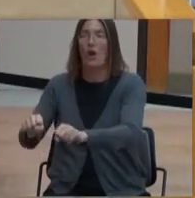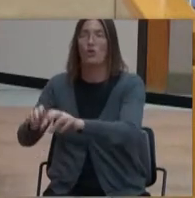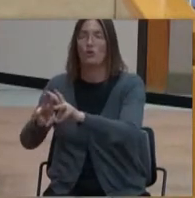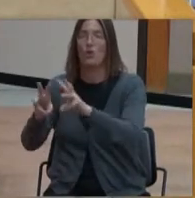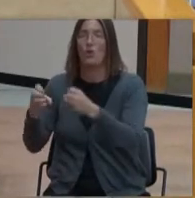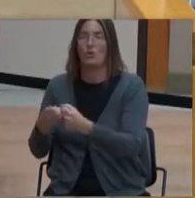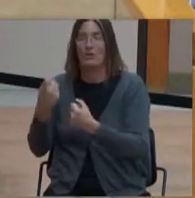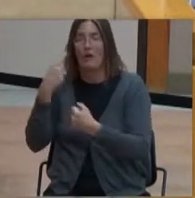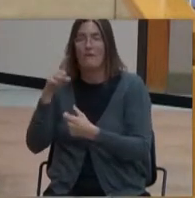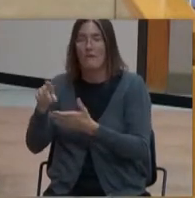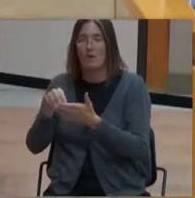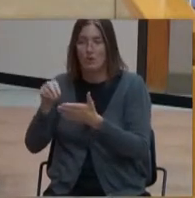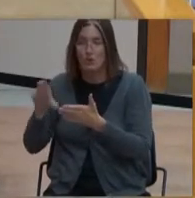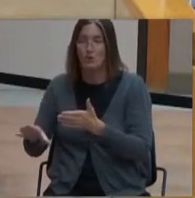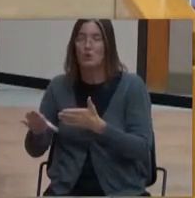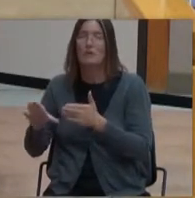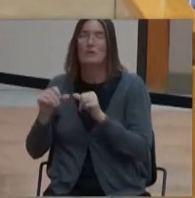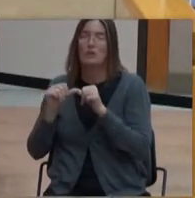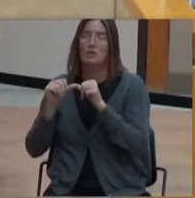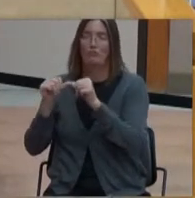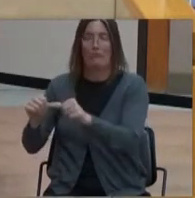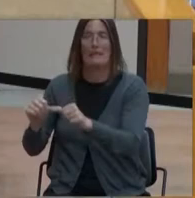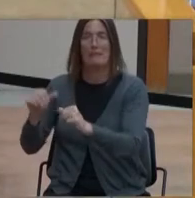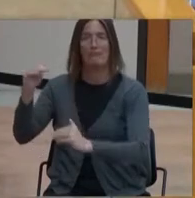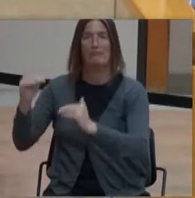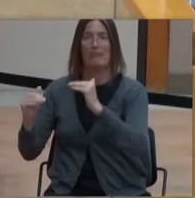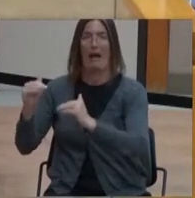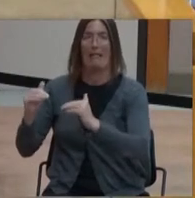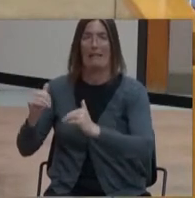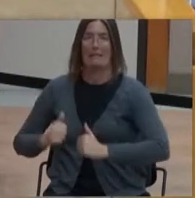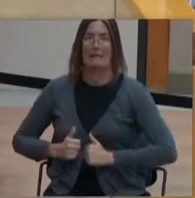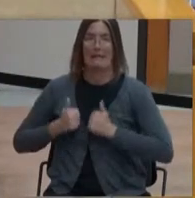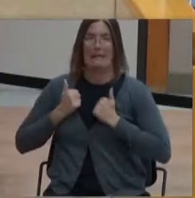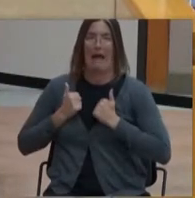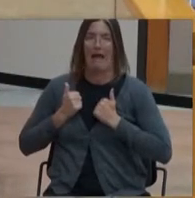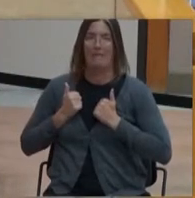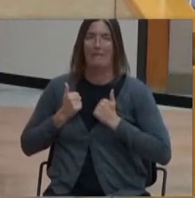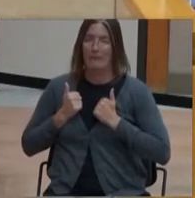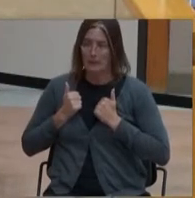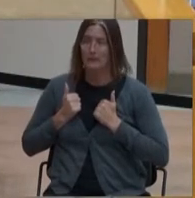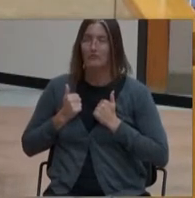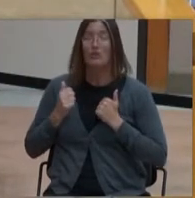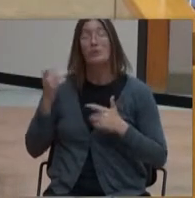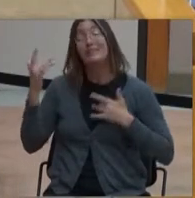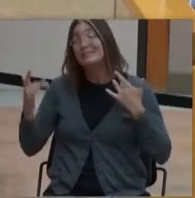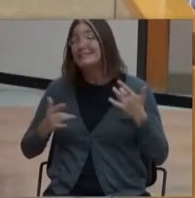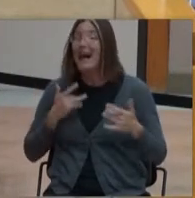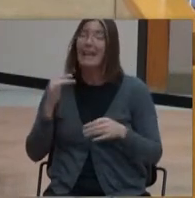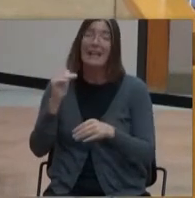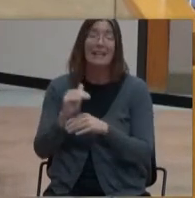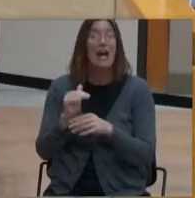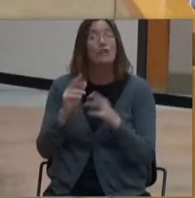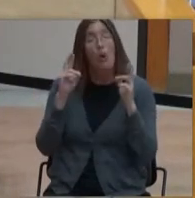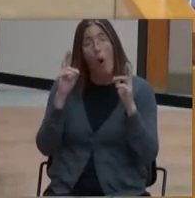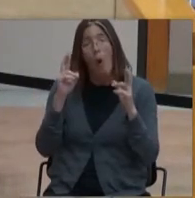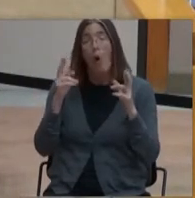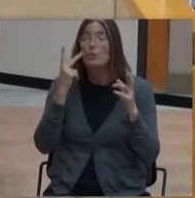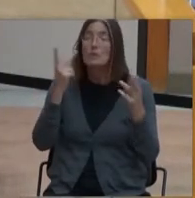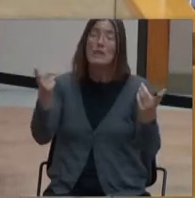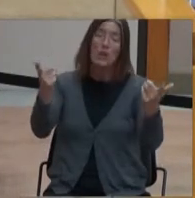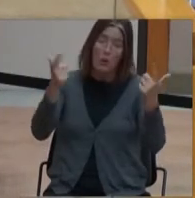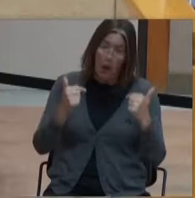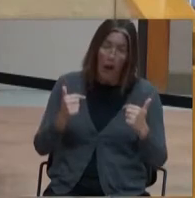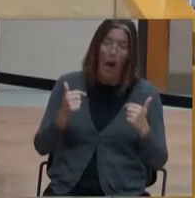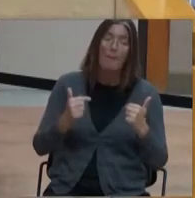a balanced lifestyle. It's going to be an exciting evening, so I look forward to seeing you all there and hosting you at